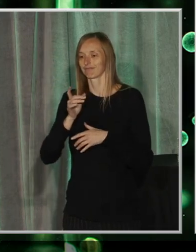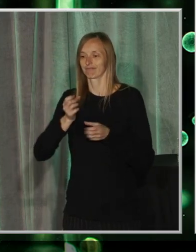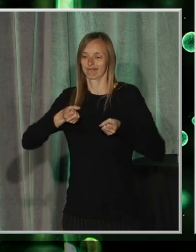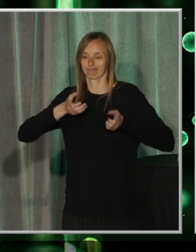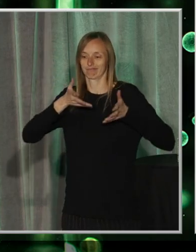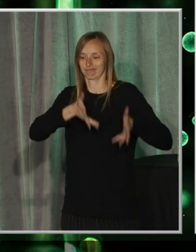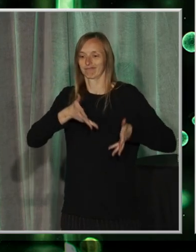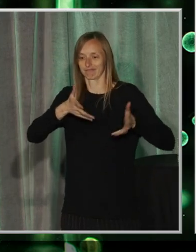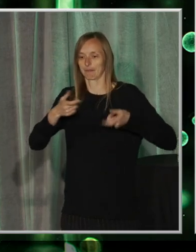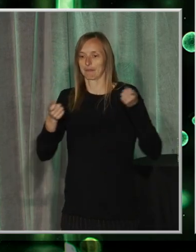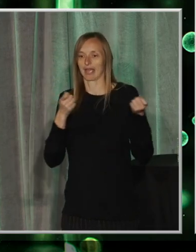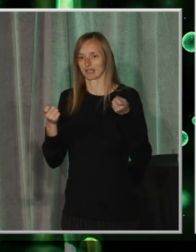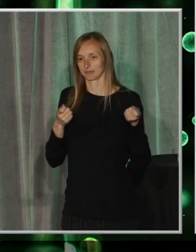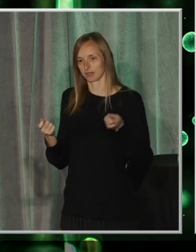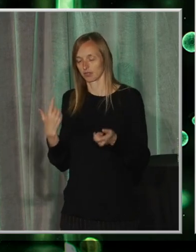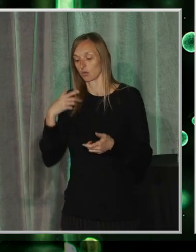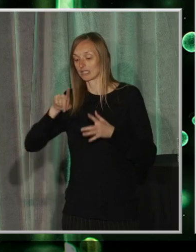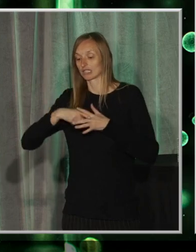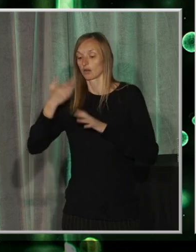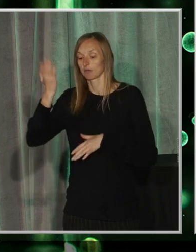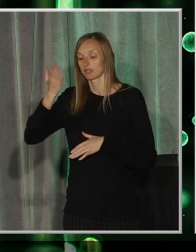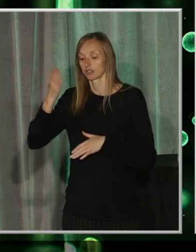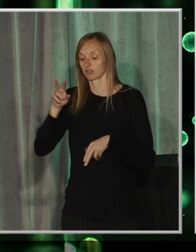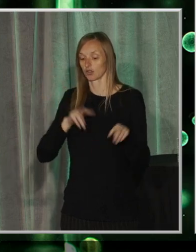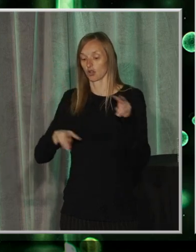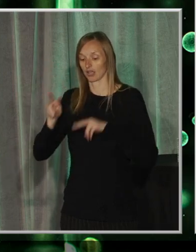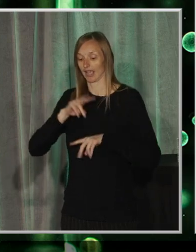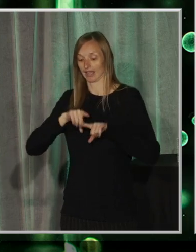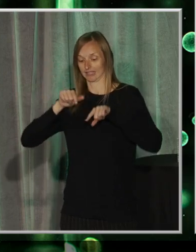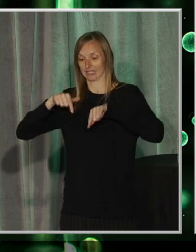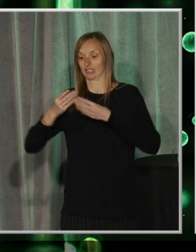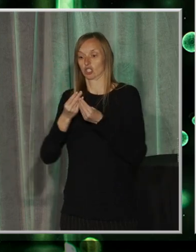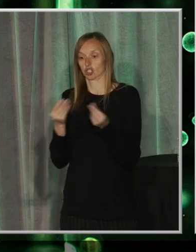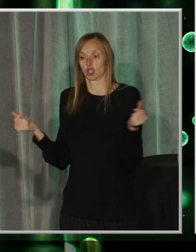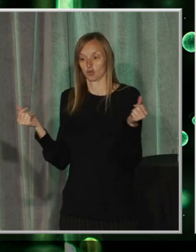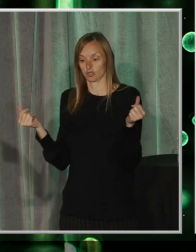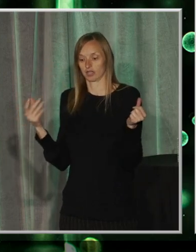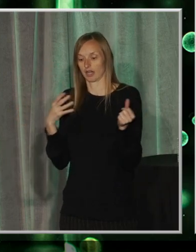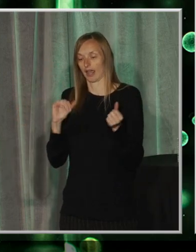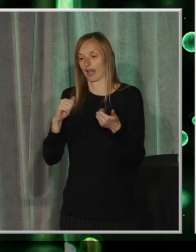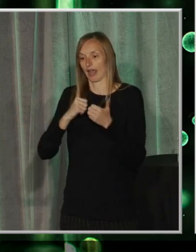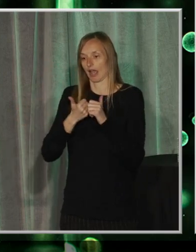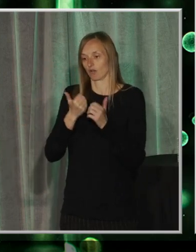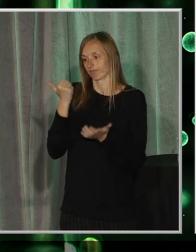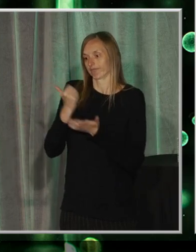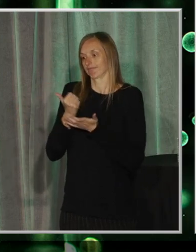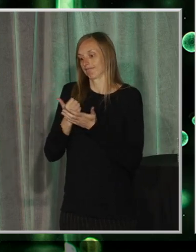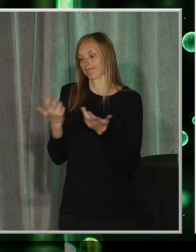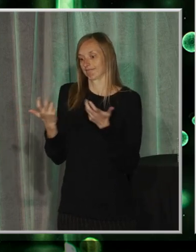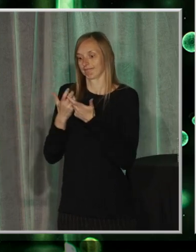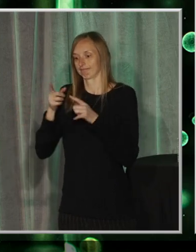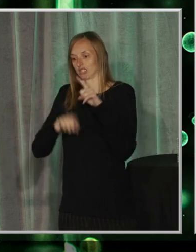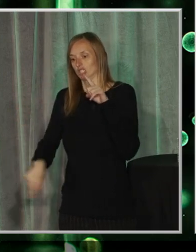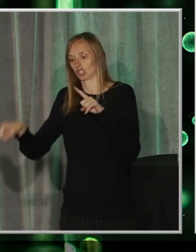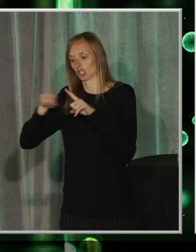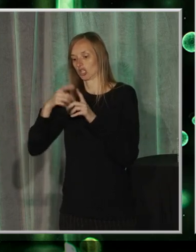will begin our presentation by looking at our solution and its relevance to circular economy. Following that, we